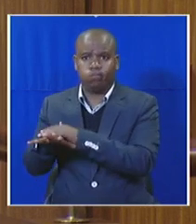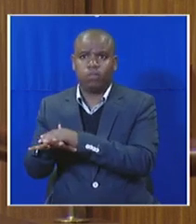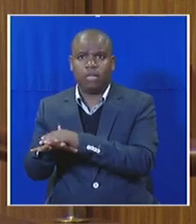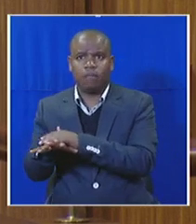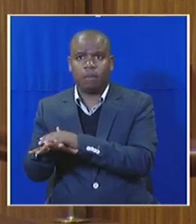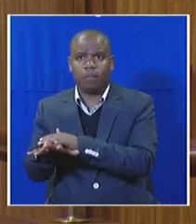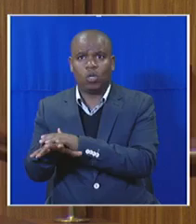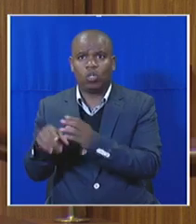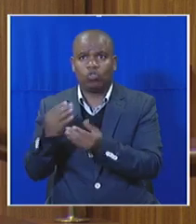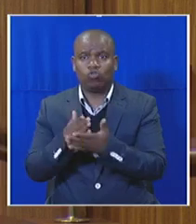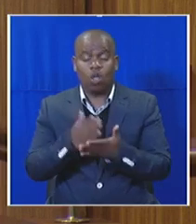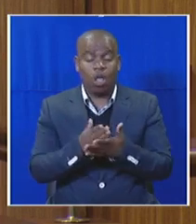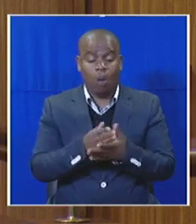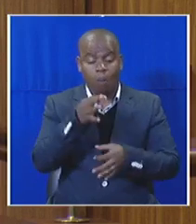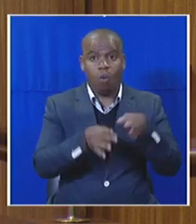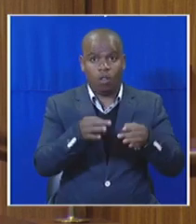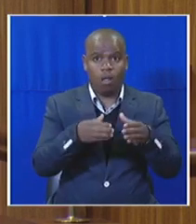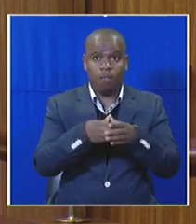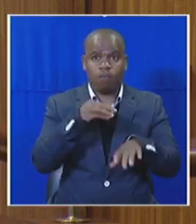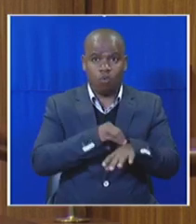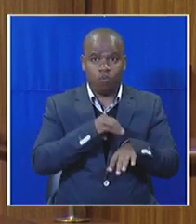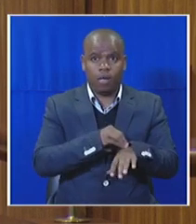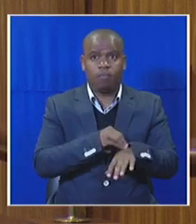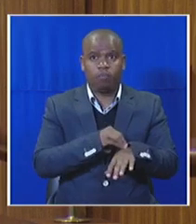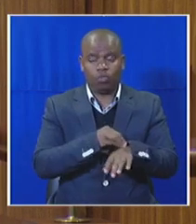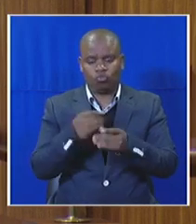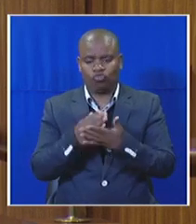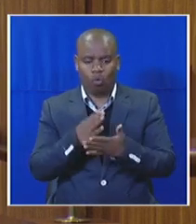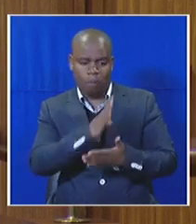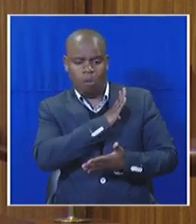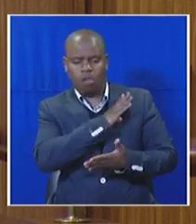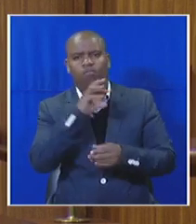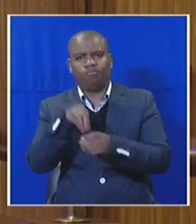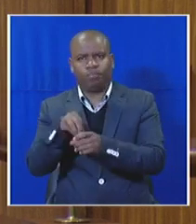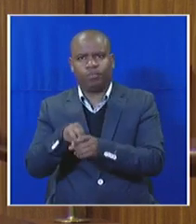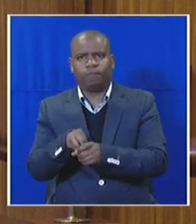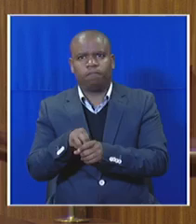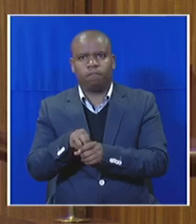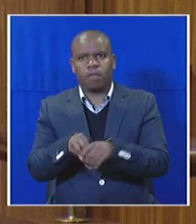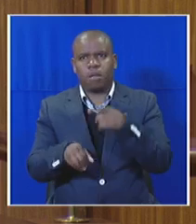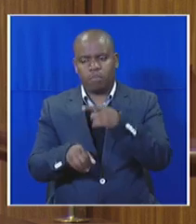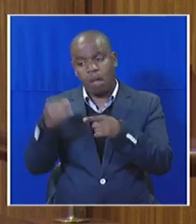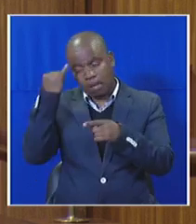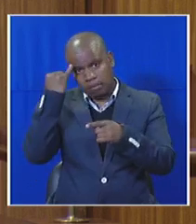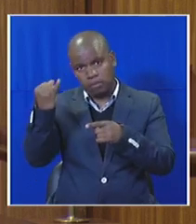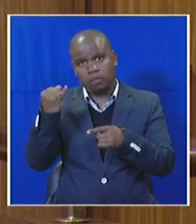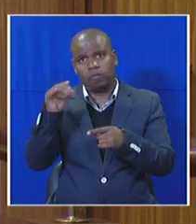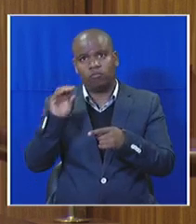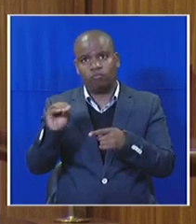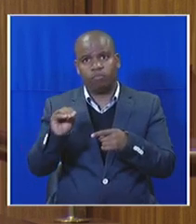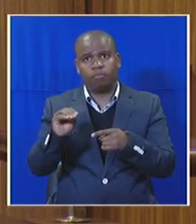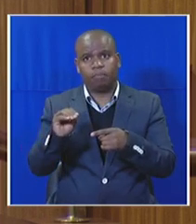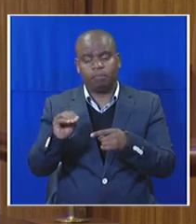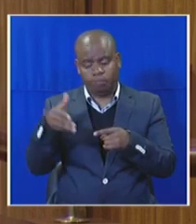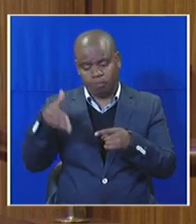tackling political problems by the use of military. Now, based on the ideology of Ubuntu in